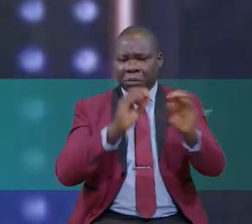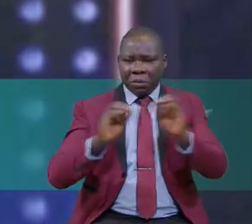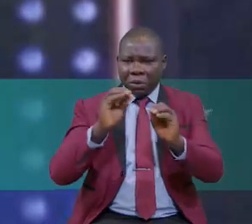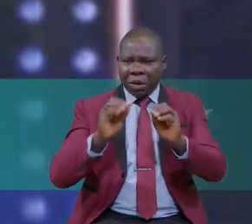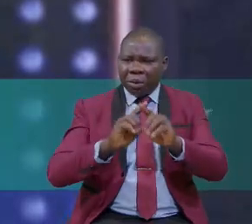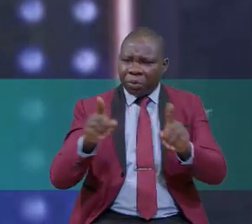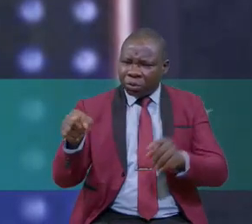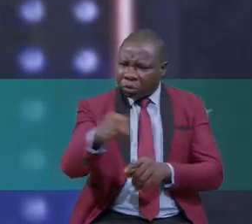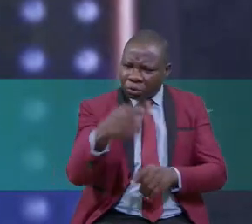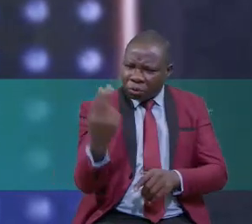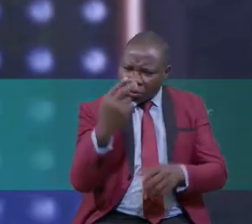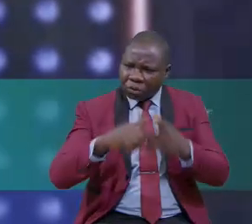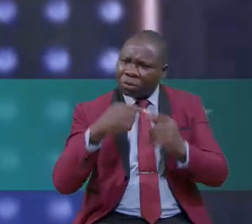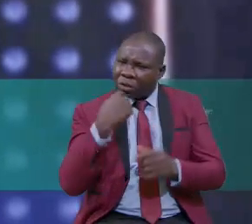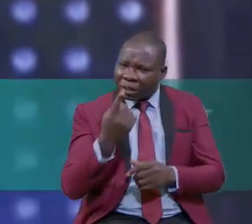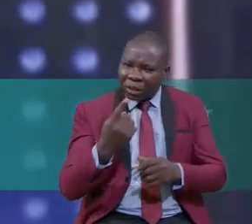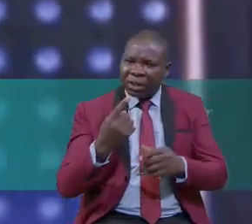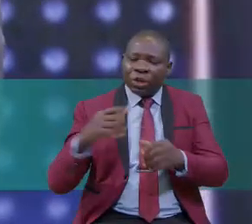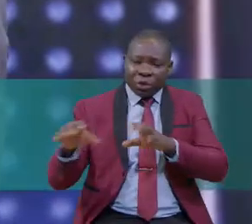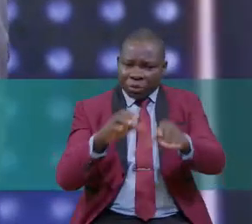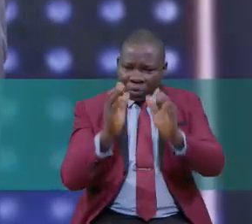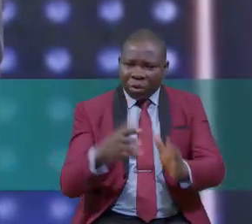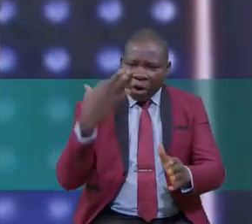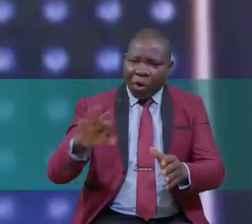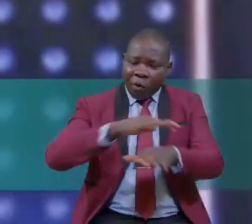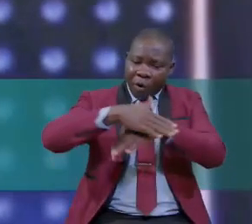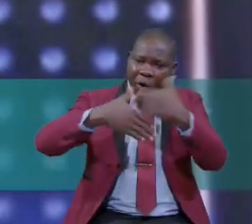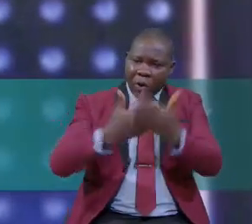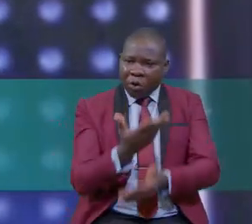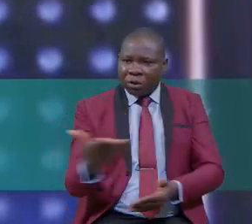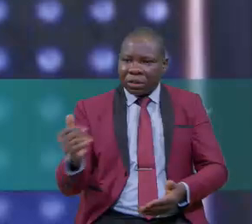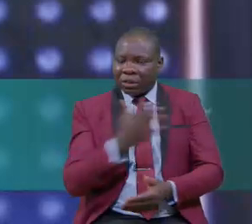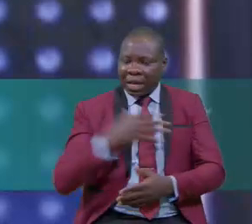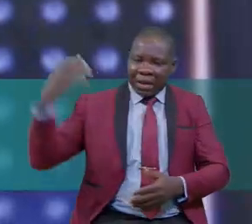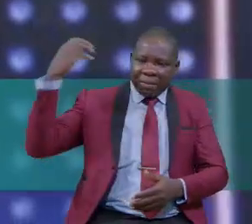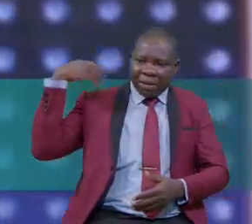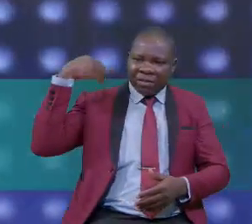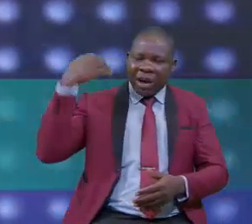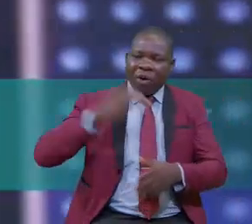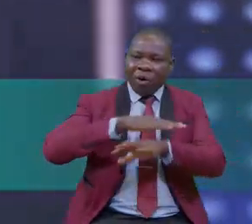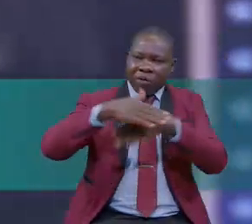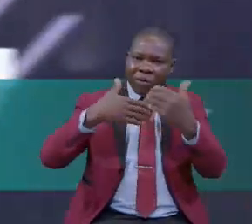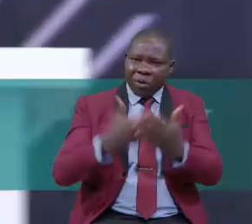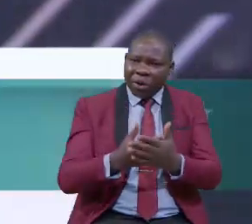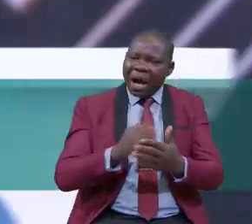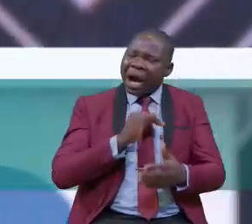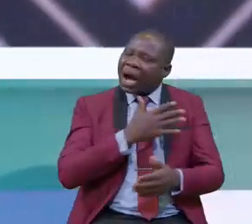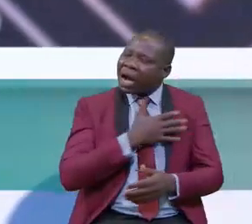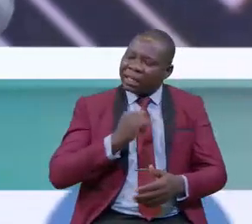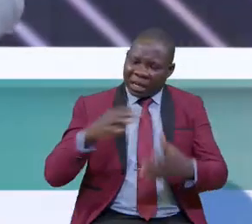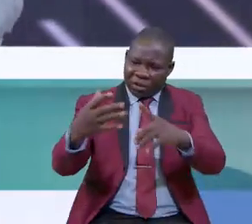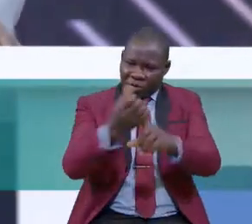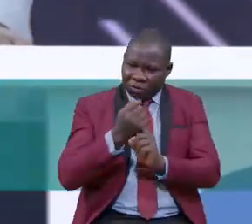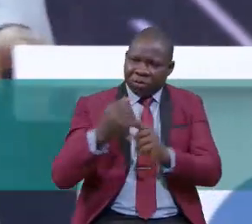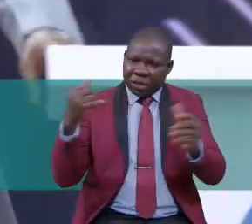took that and I accept that. I said, the old statement, jack of all trades, master of none, all that